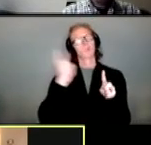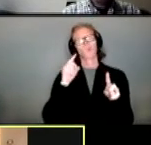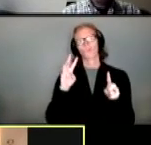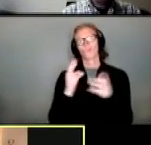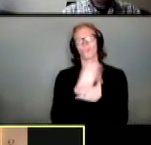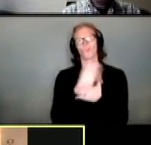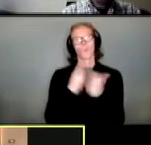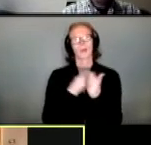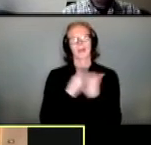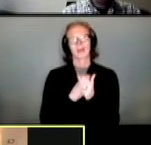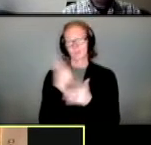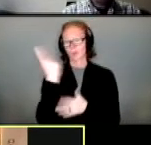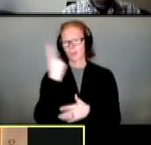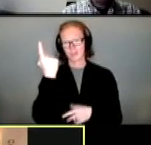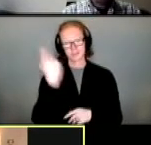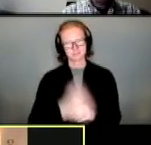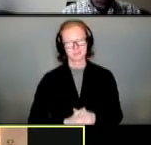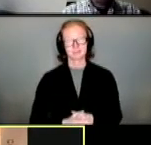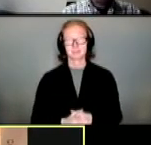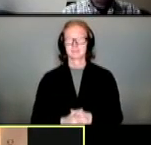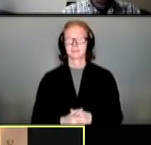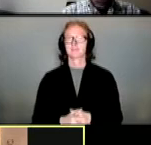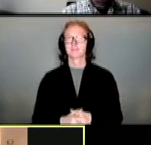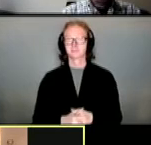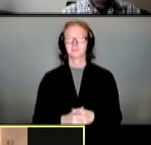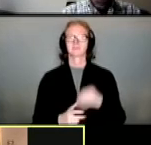So, thank you. And so,